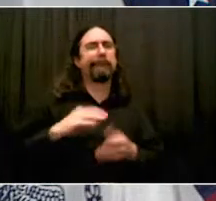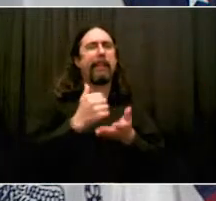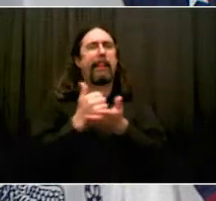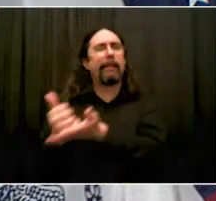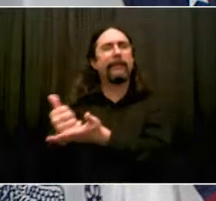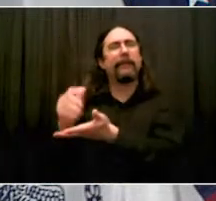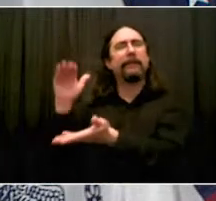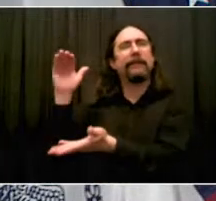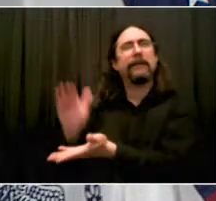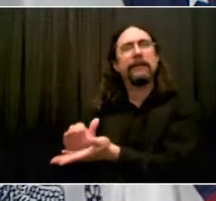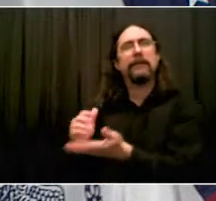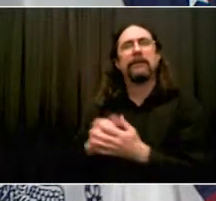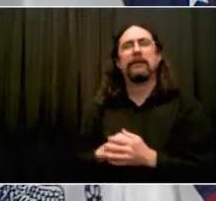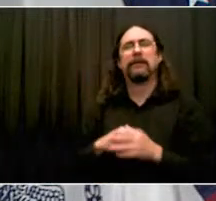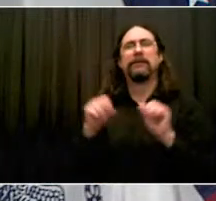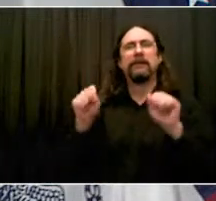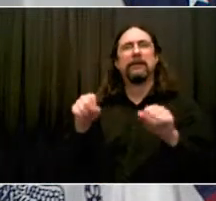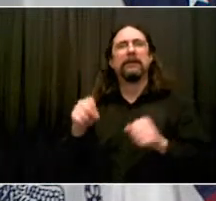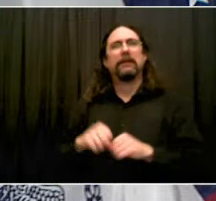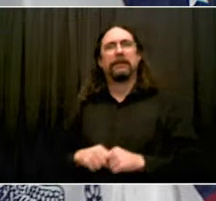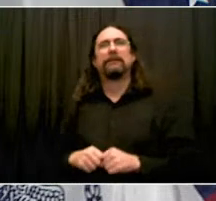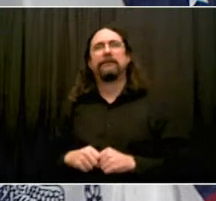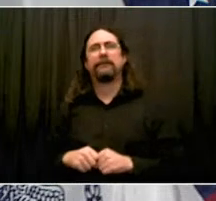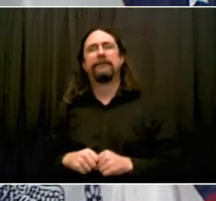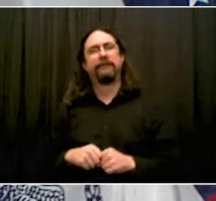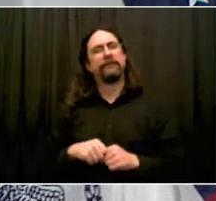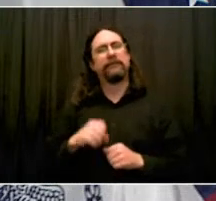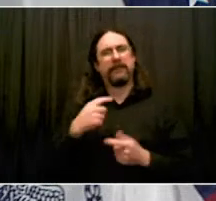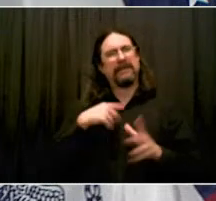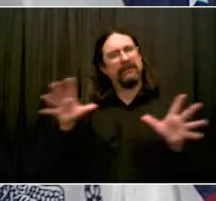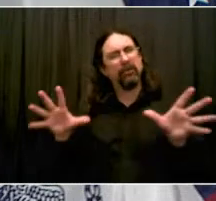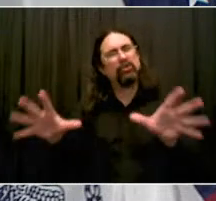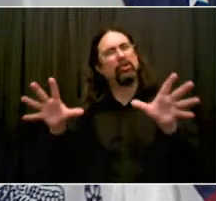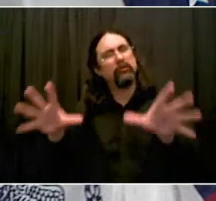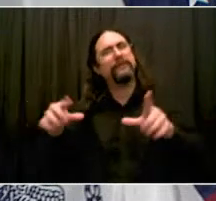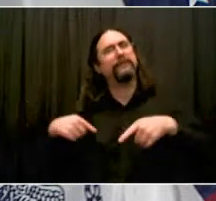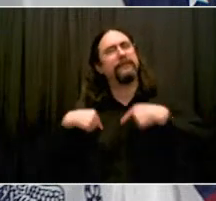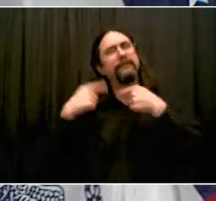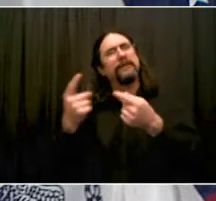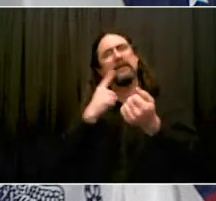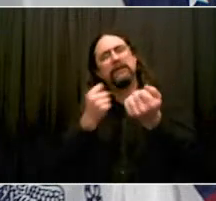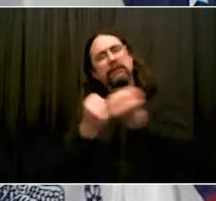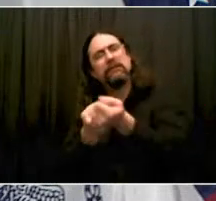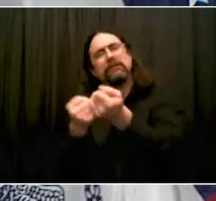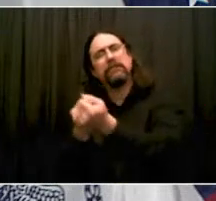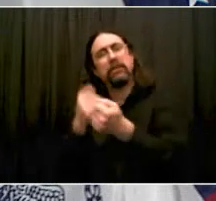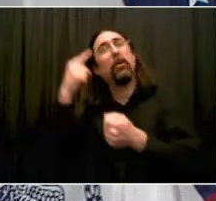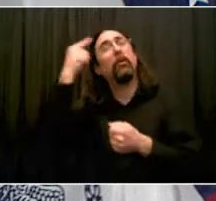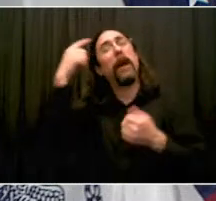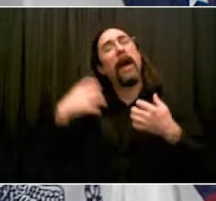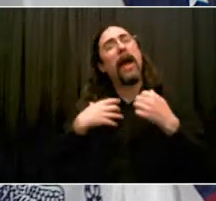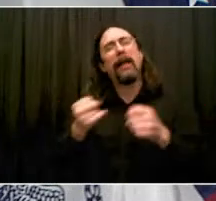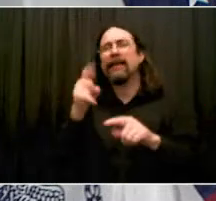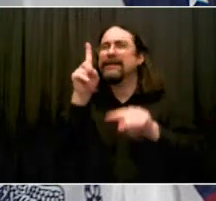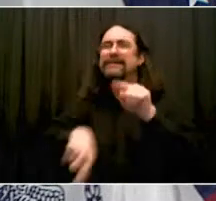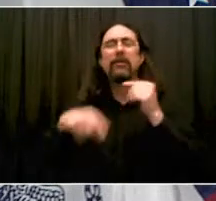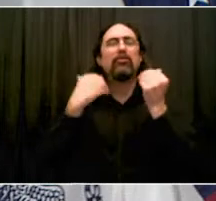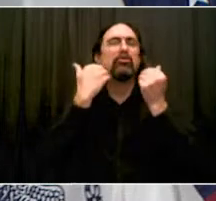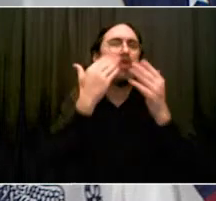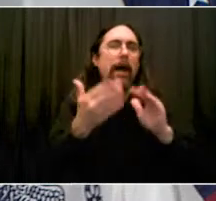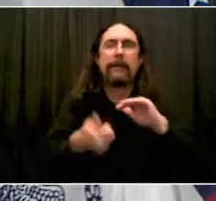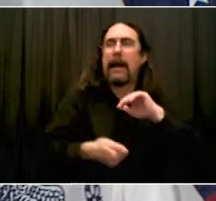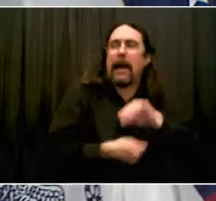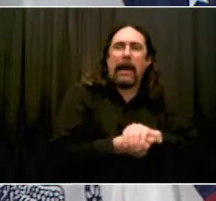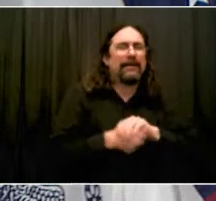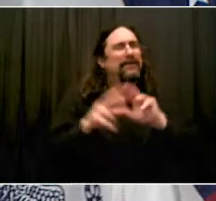once and for all. We've got to make clear that mental health care is a human right, that mental health challenges are part of the human experience,